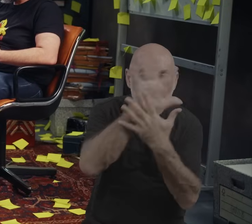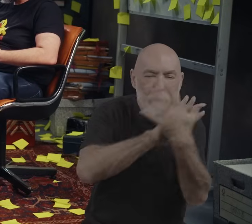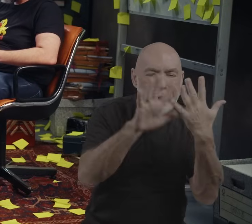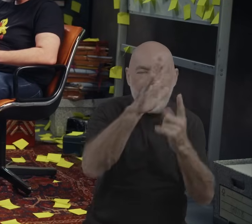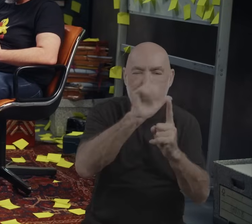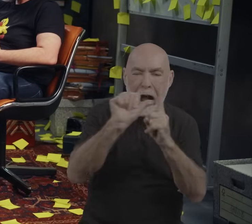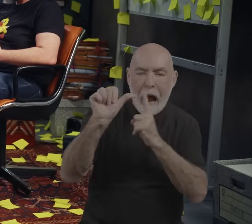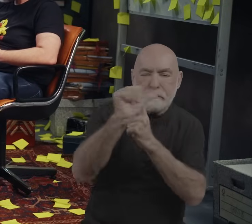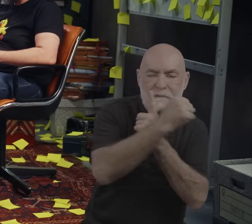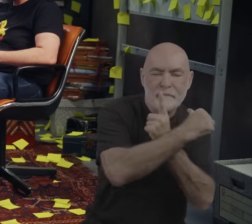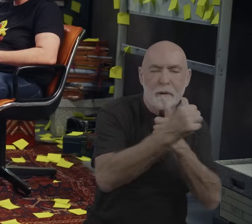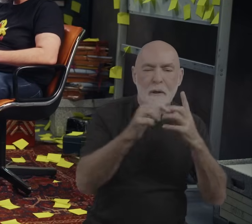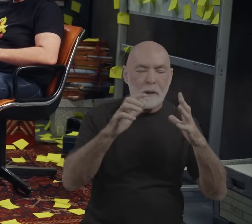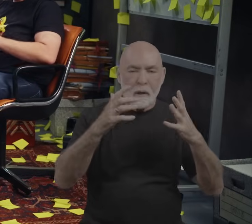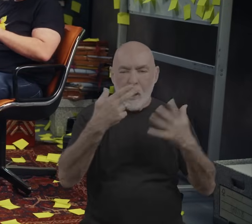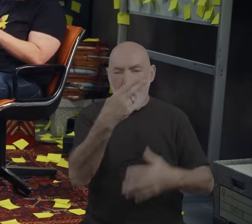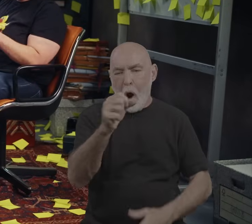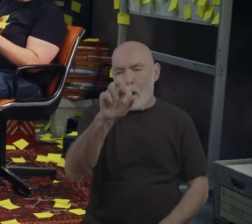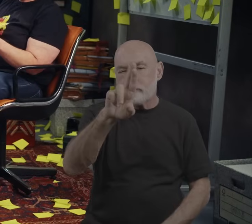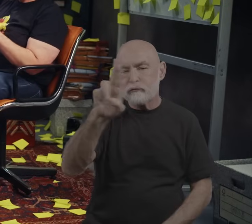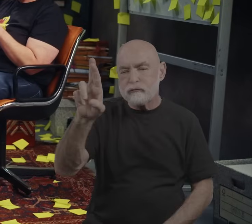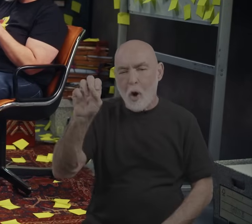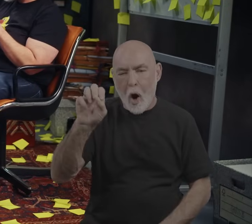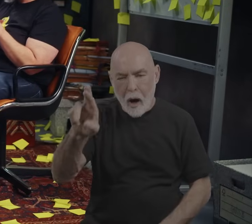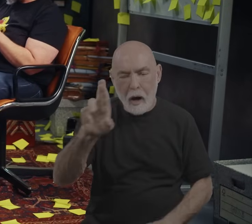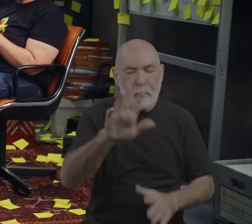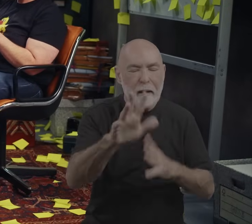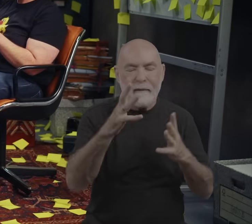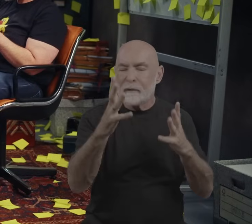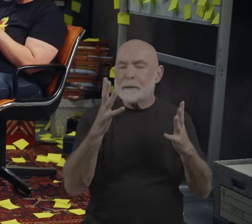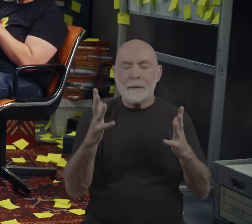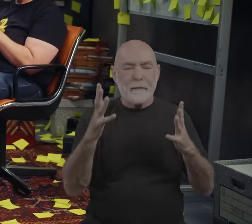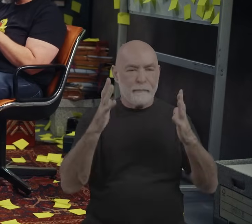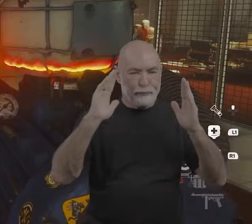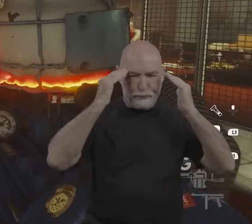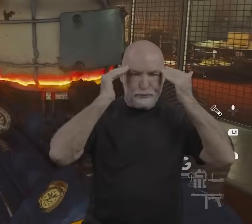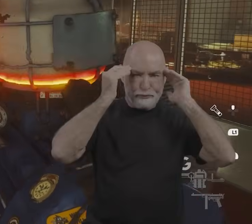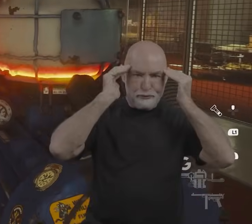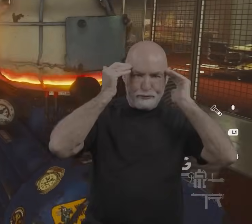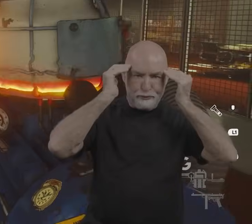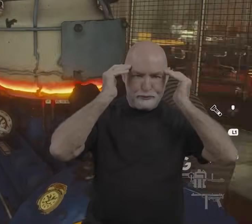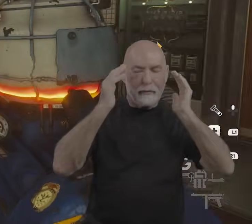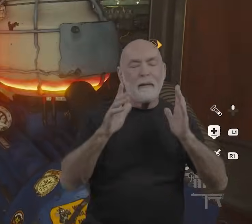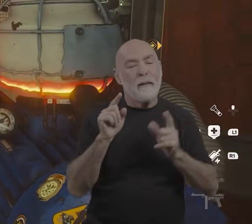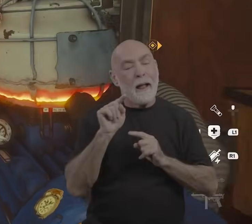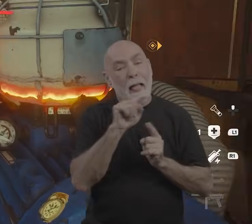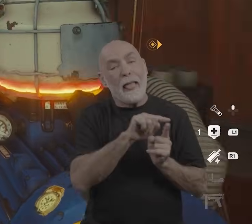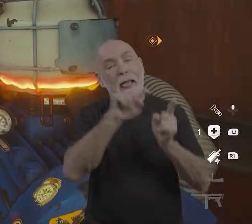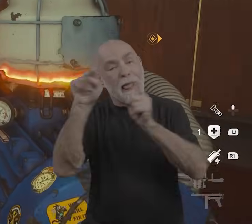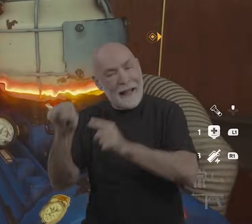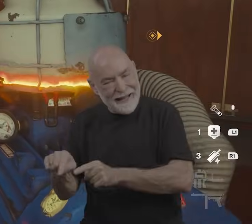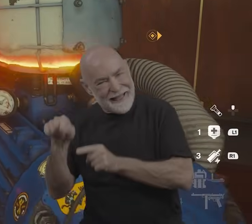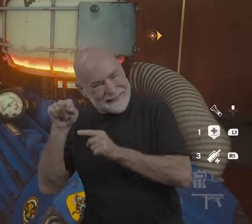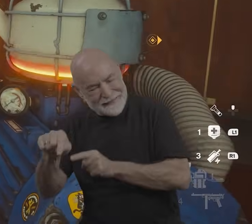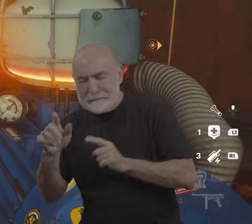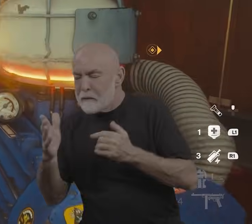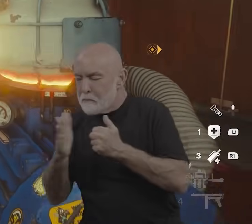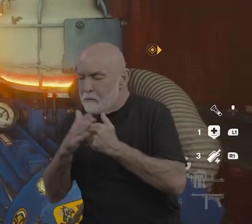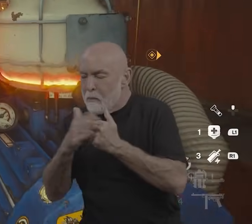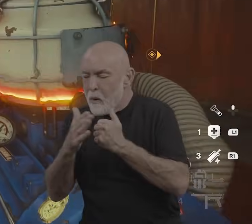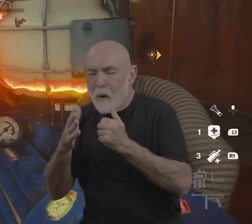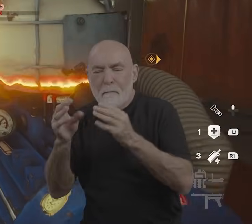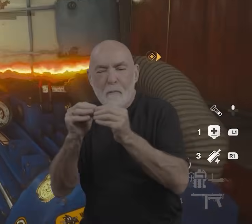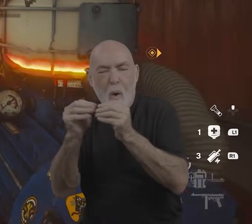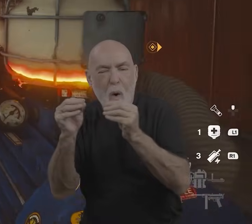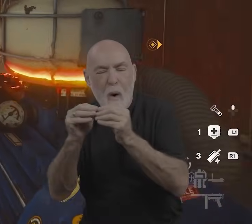atmospheric and very, like, horror-tinged. But, of course, it did always have that little edge of absurdity. And speaking to that, this is kind of like